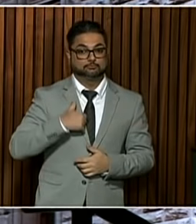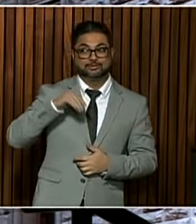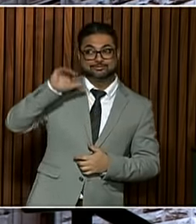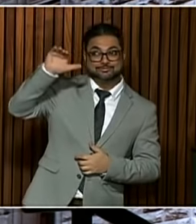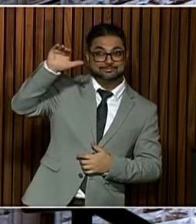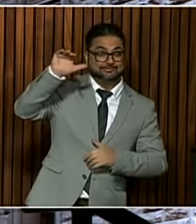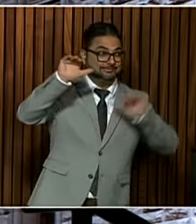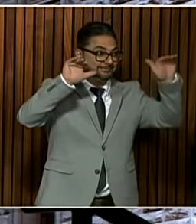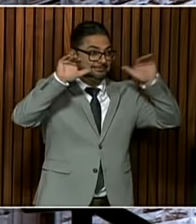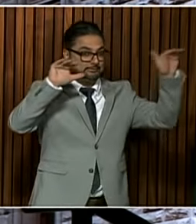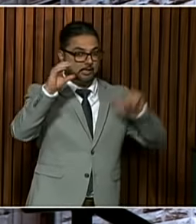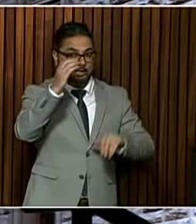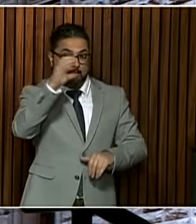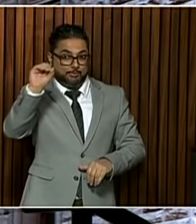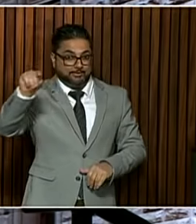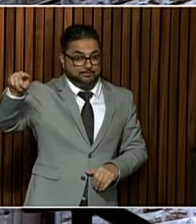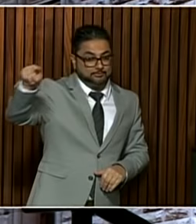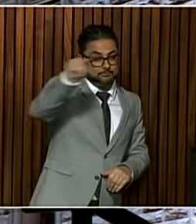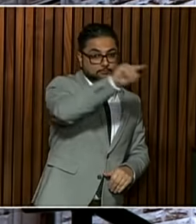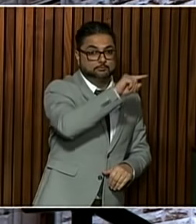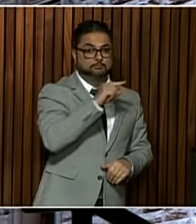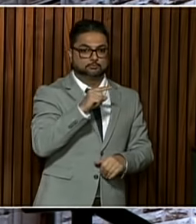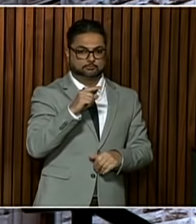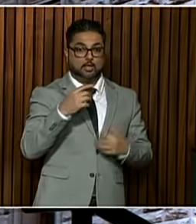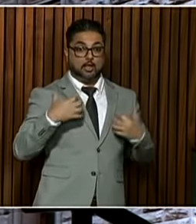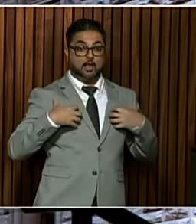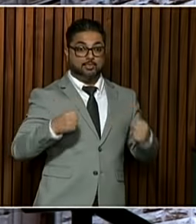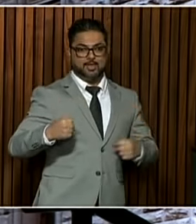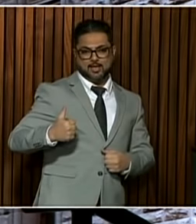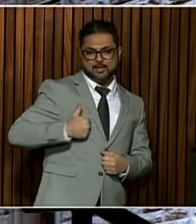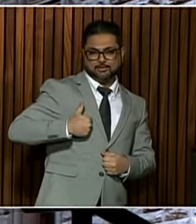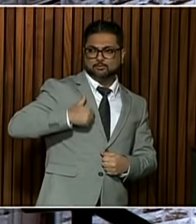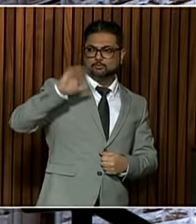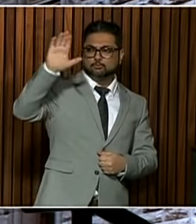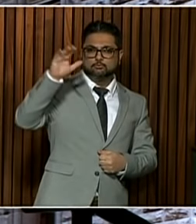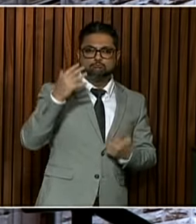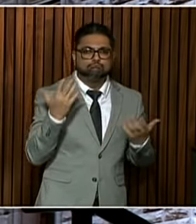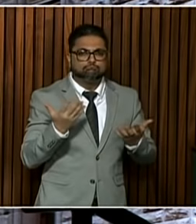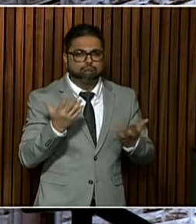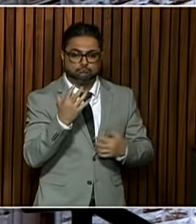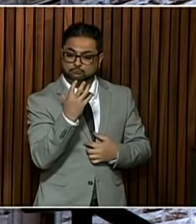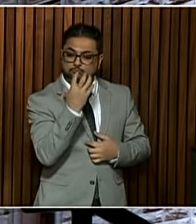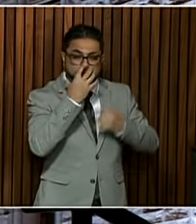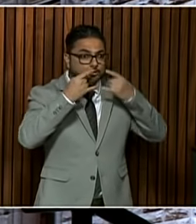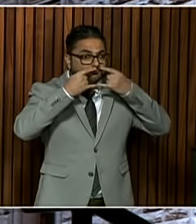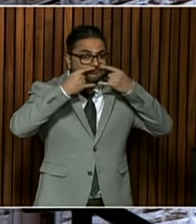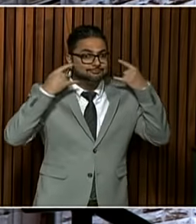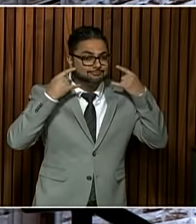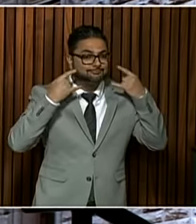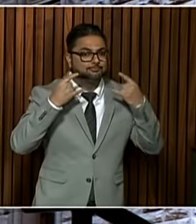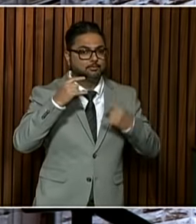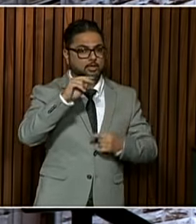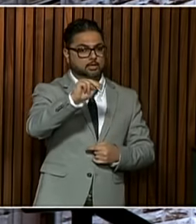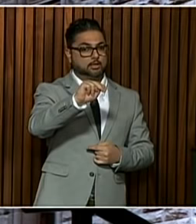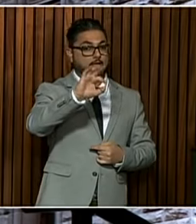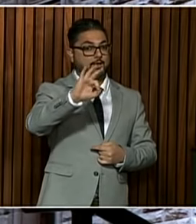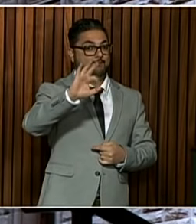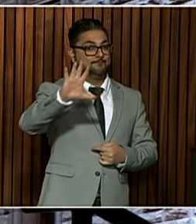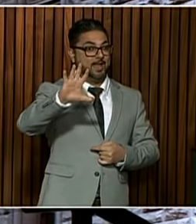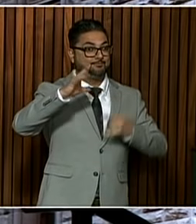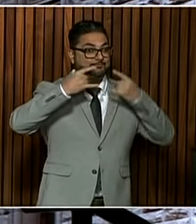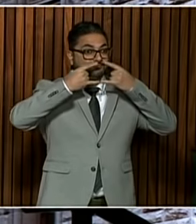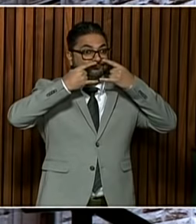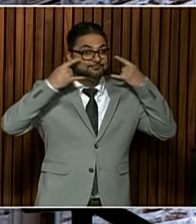the usage of expired N95s. If they have some level of inspection, what they can or might or could be used